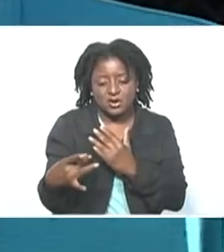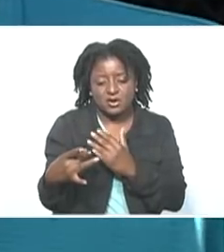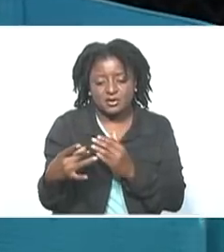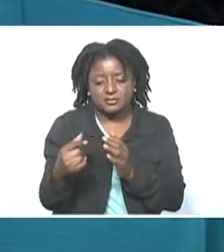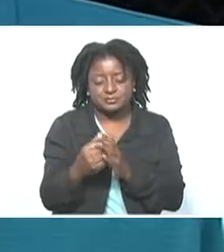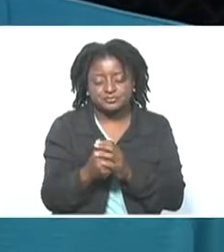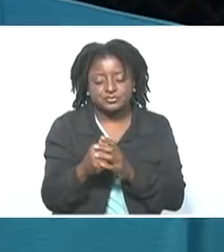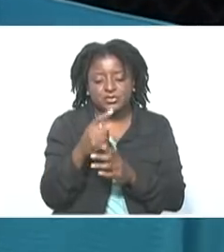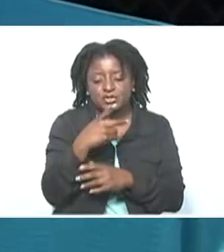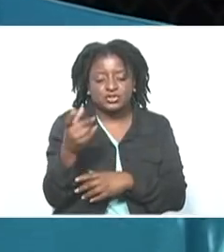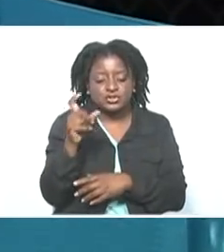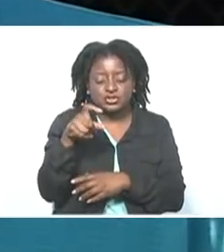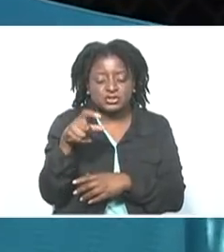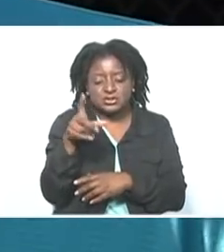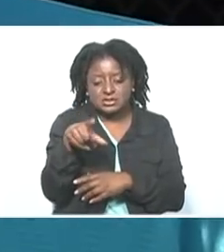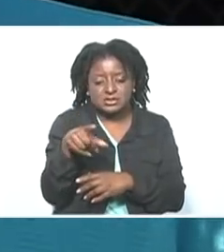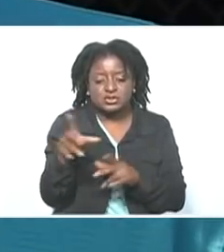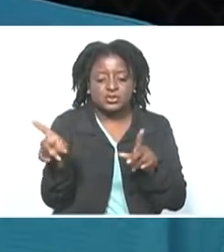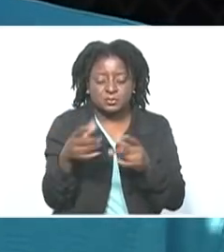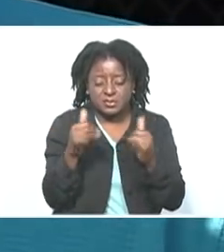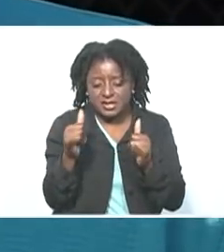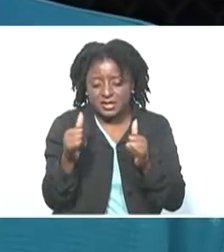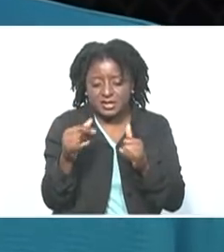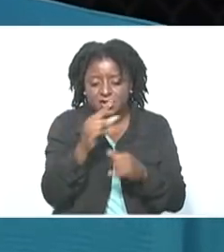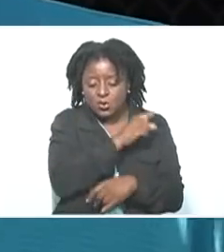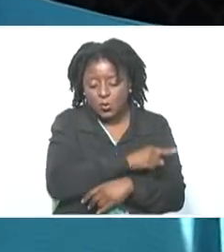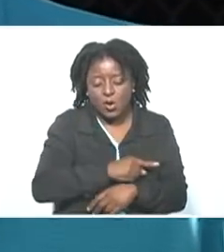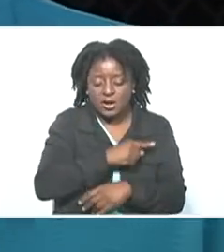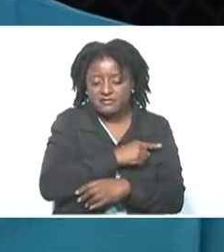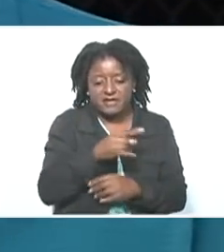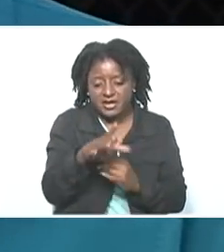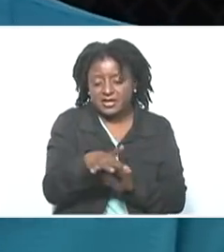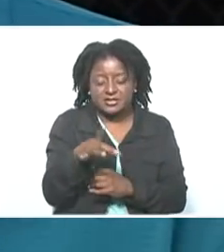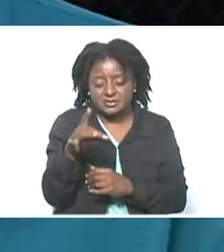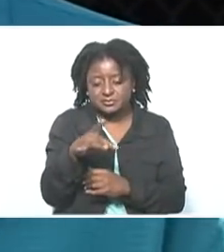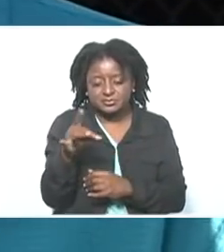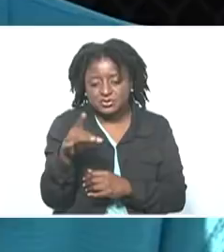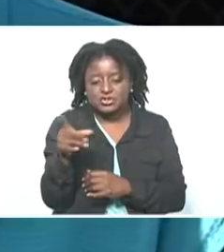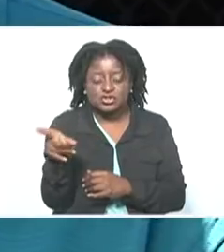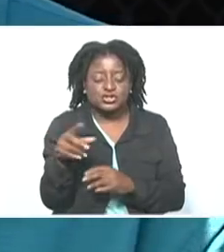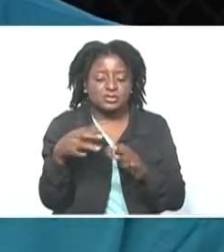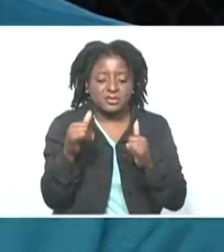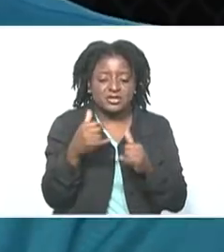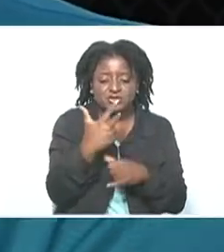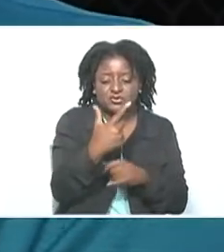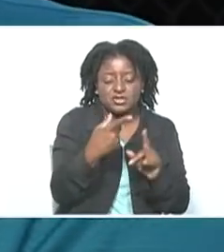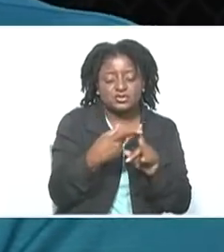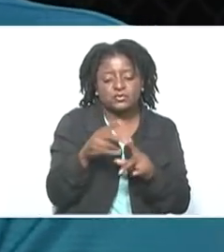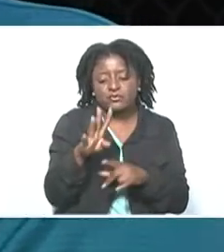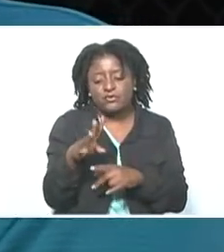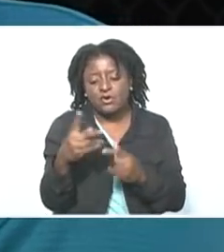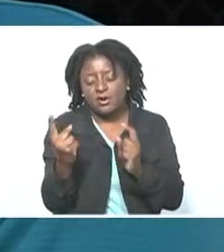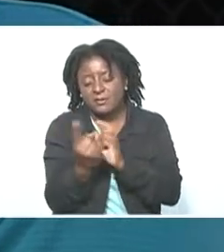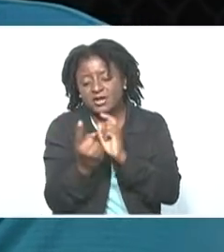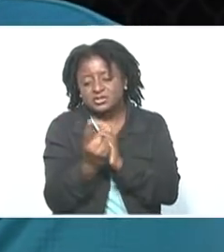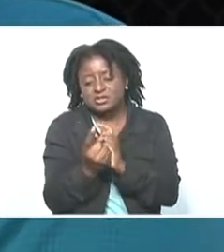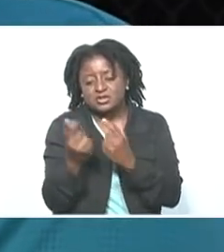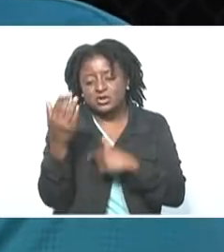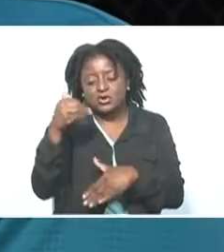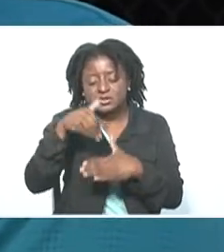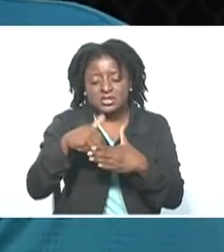play qualifying draws, which are a draw of another 32. So she plays 3 to 4 matches and then goes into the main